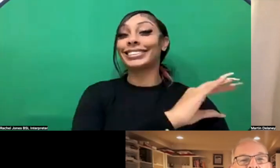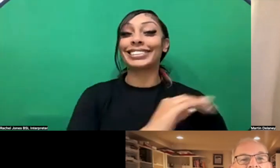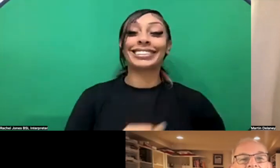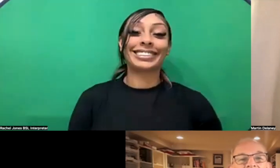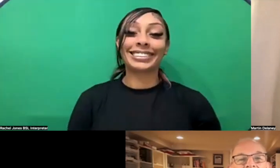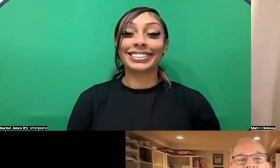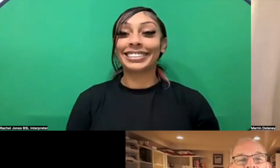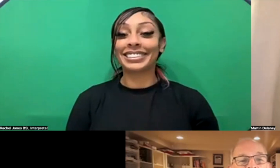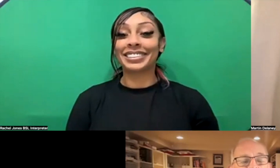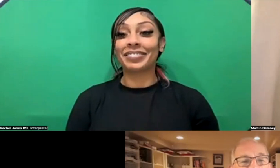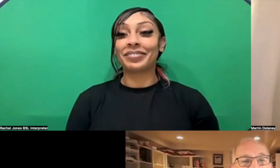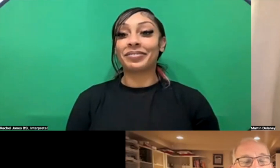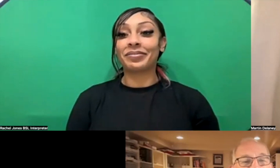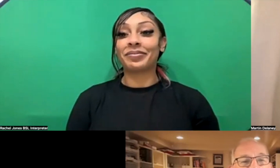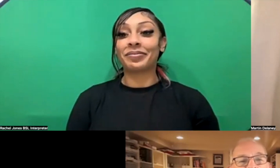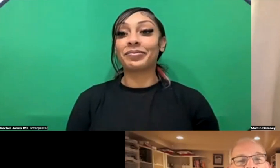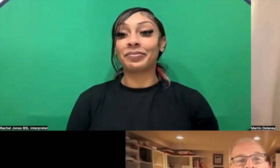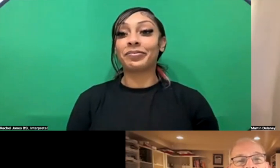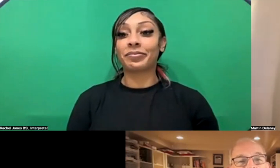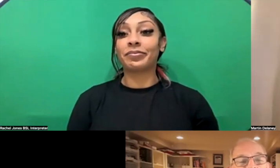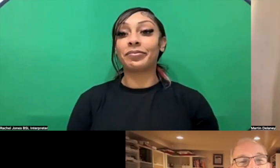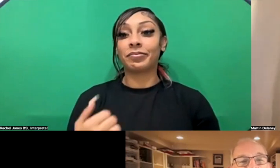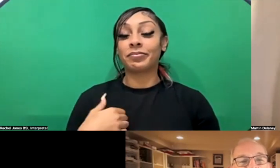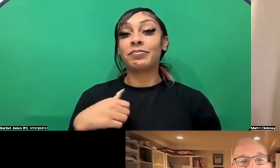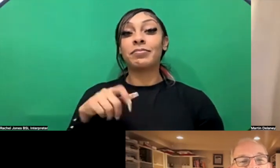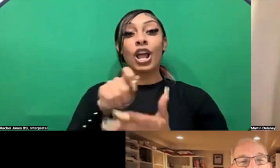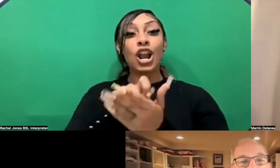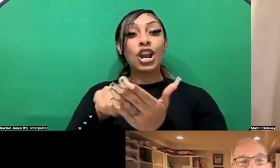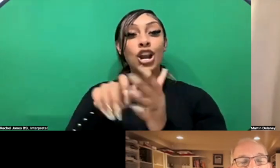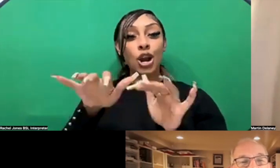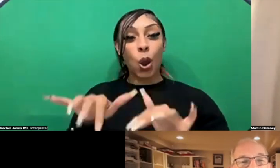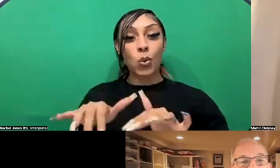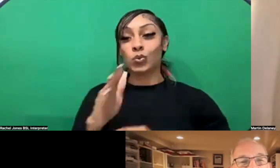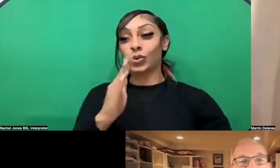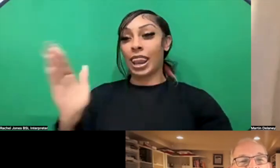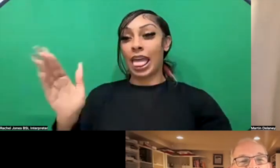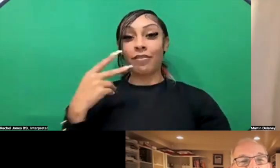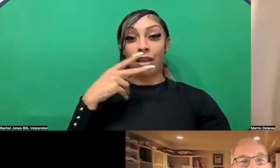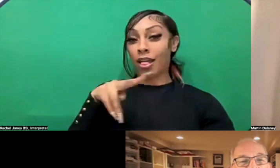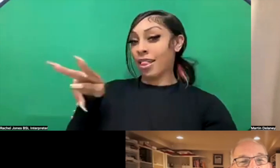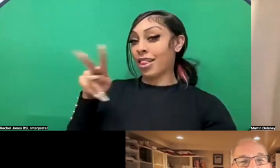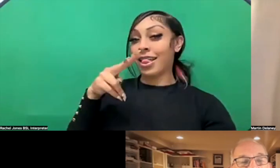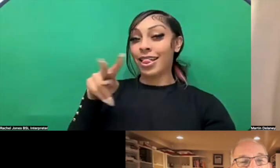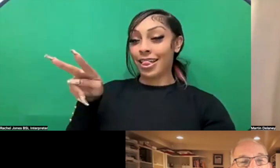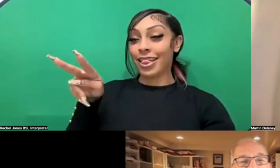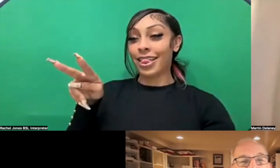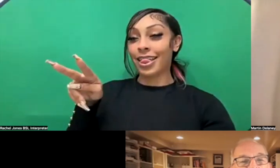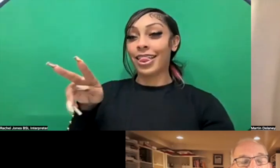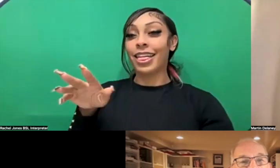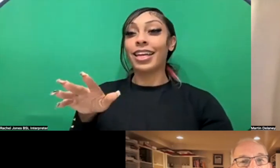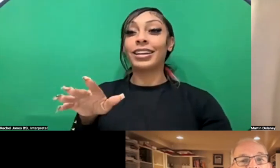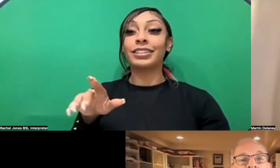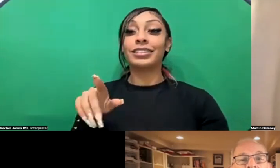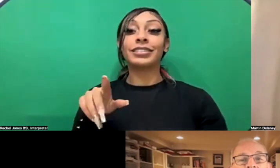usually does. I also want to explain I have my notes off to the left here, so if you see me looking that way, I'm not